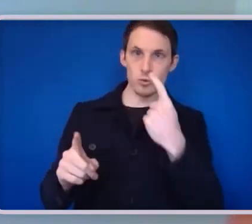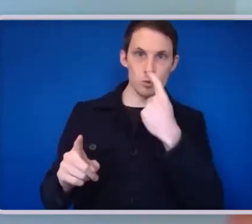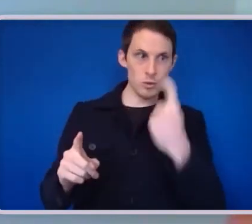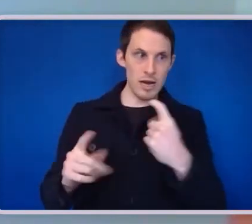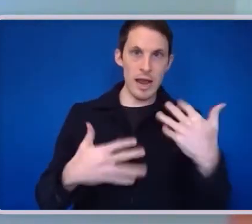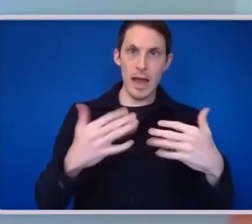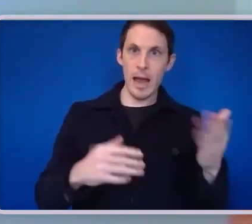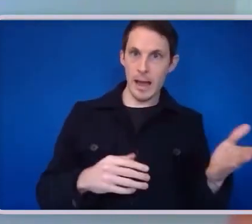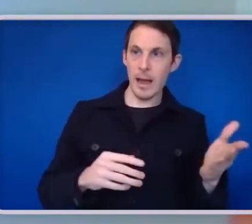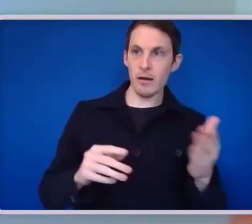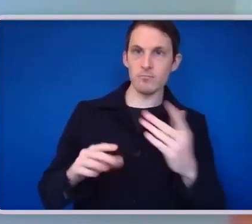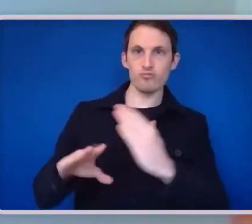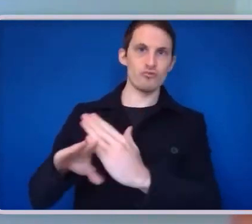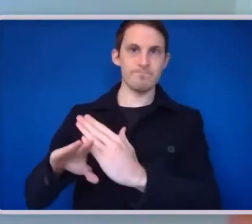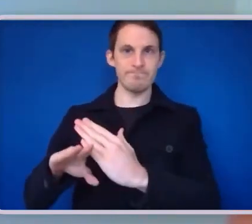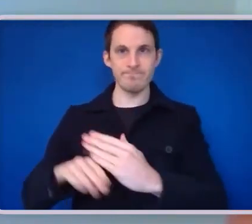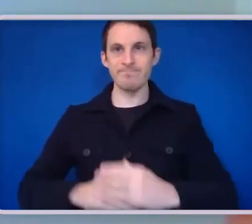providing disability services.